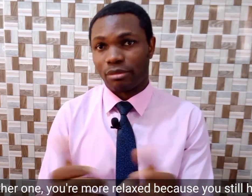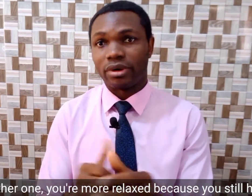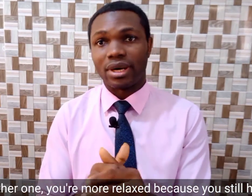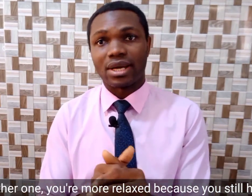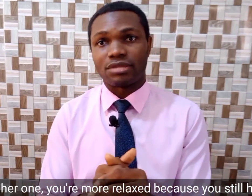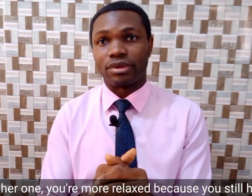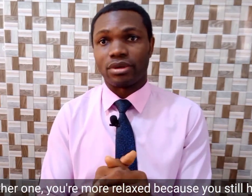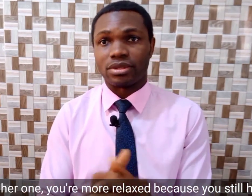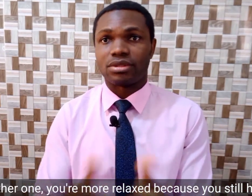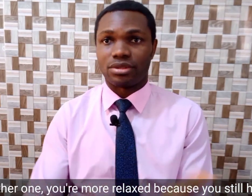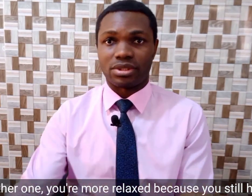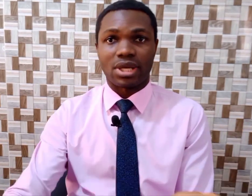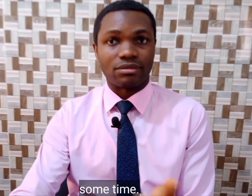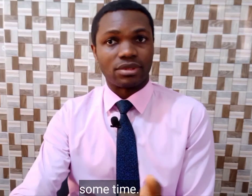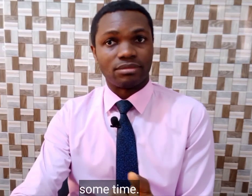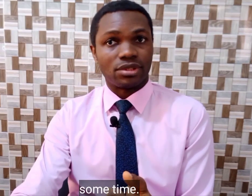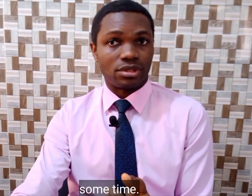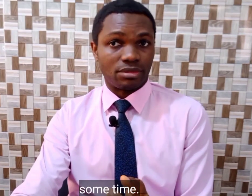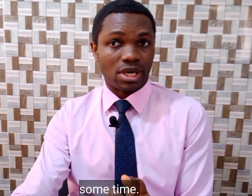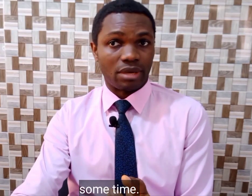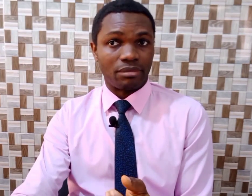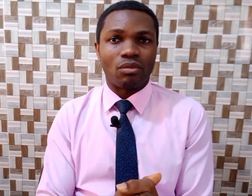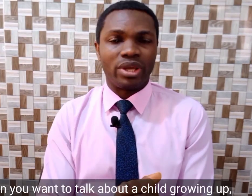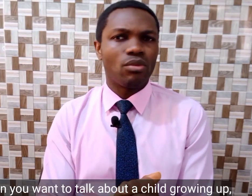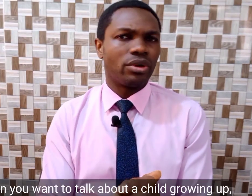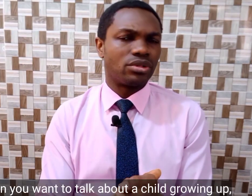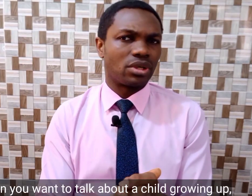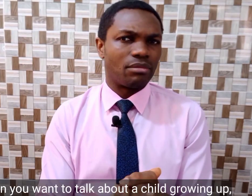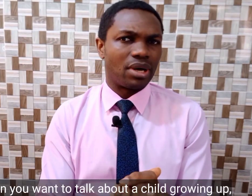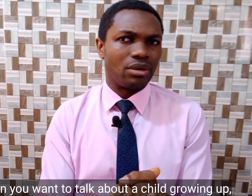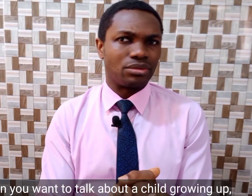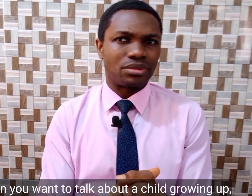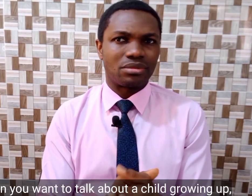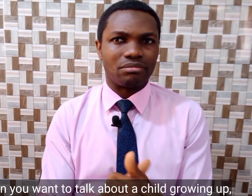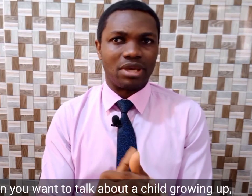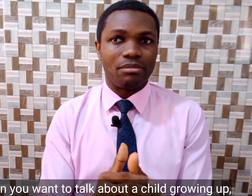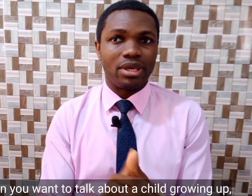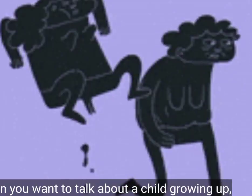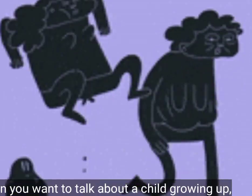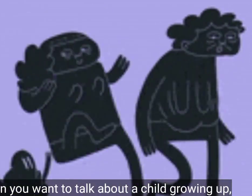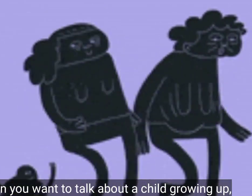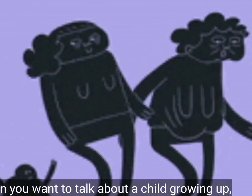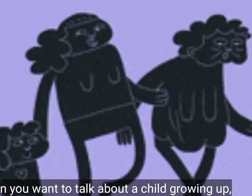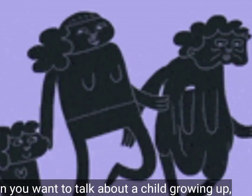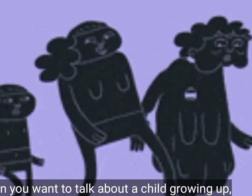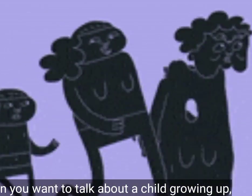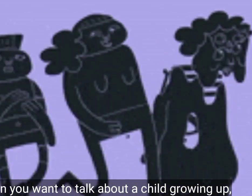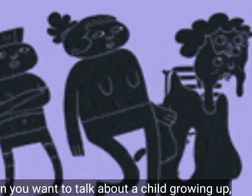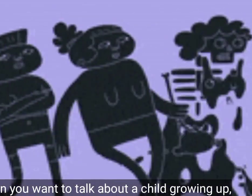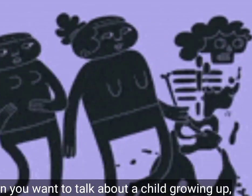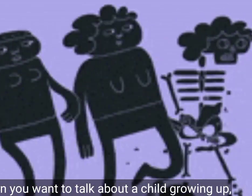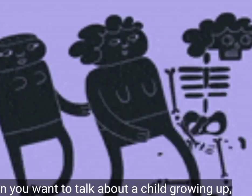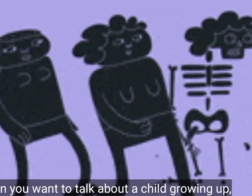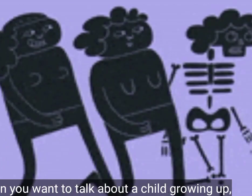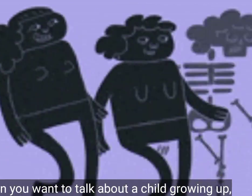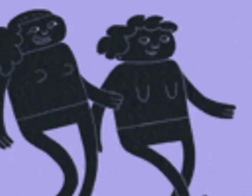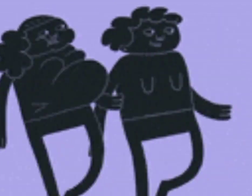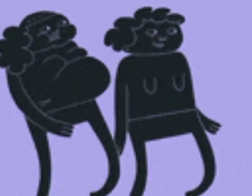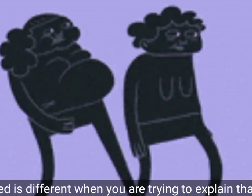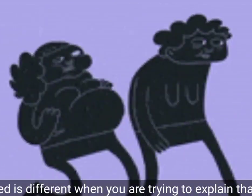you are more relaxed because you still have some time. When you want to talk about maybe a child is growing